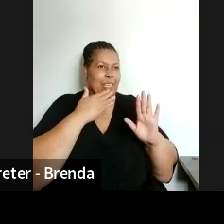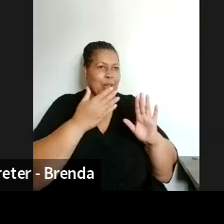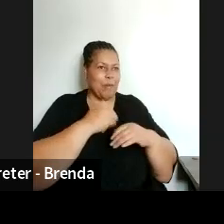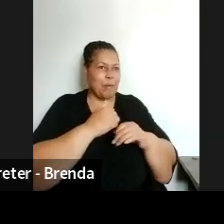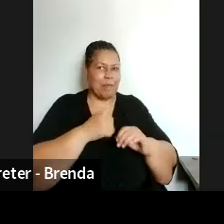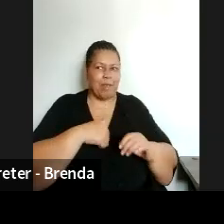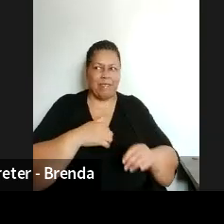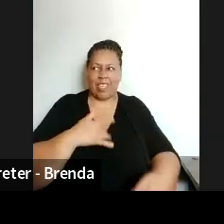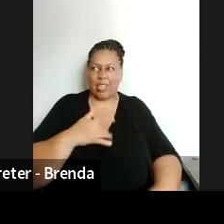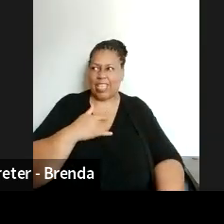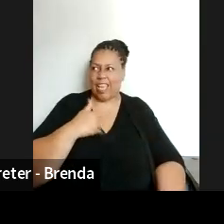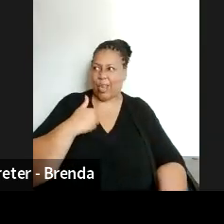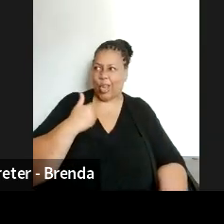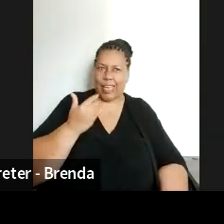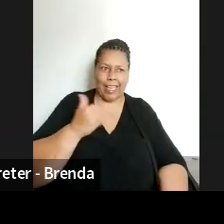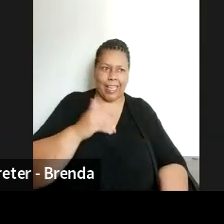younger again.